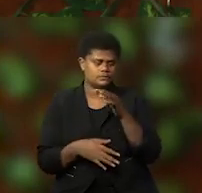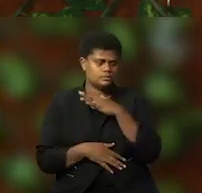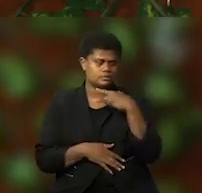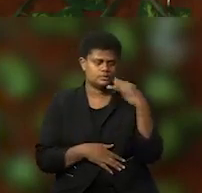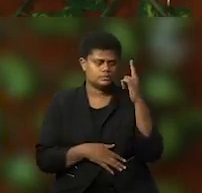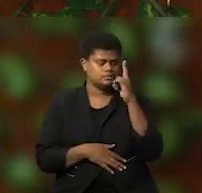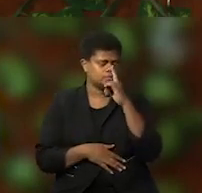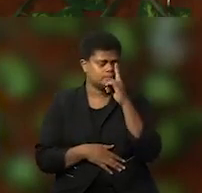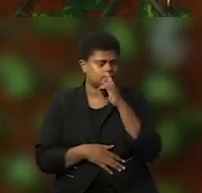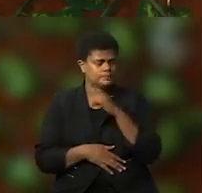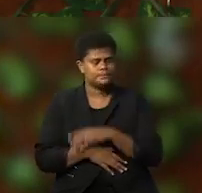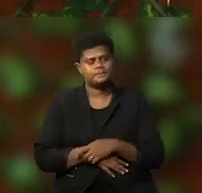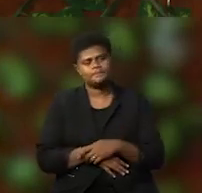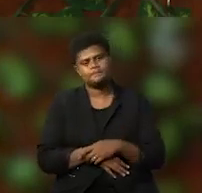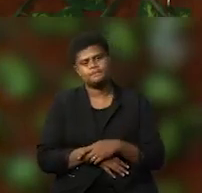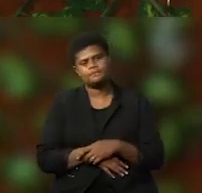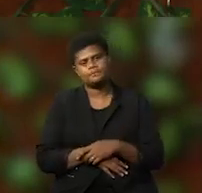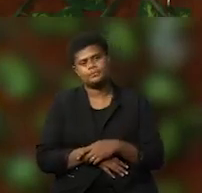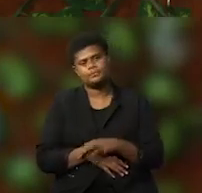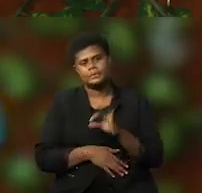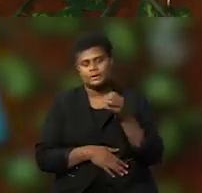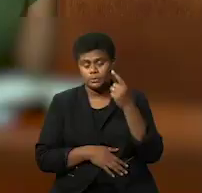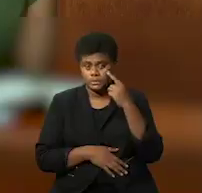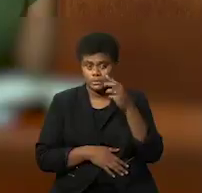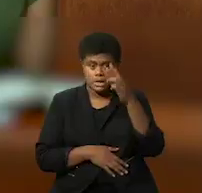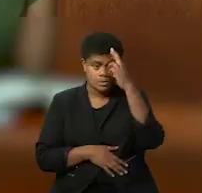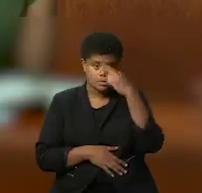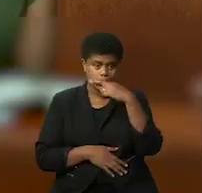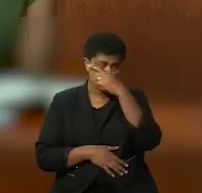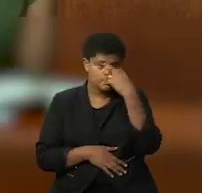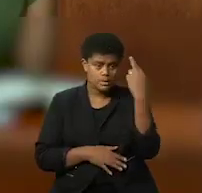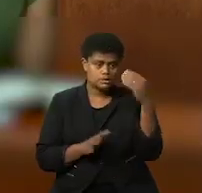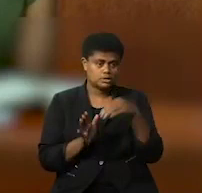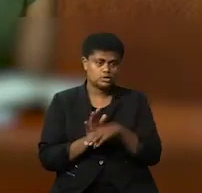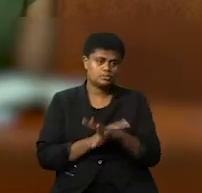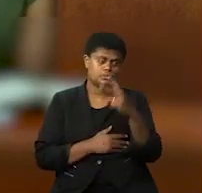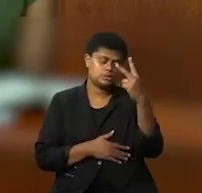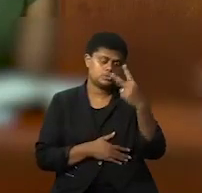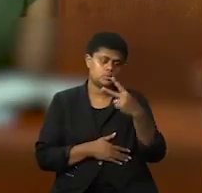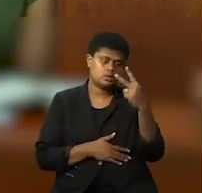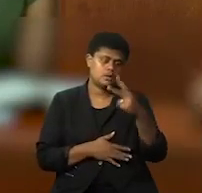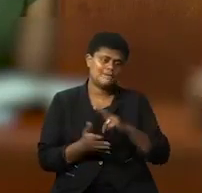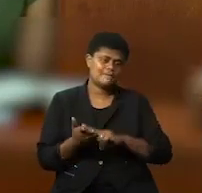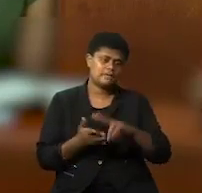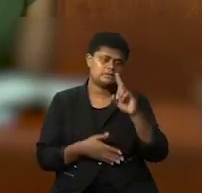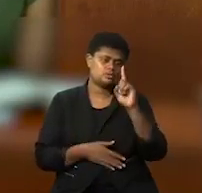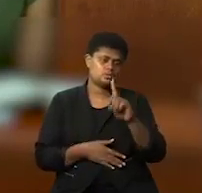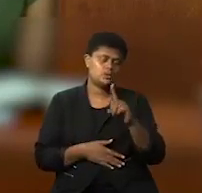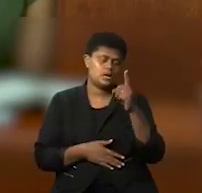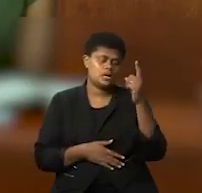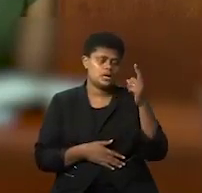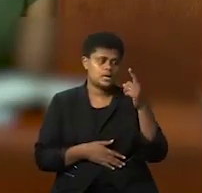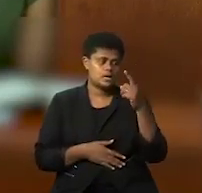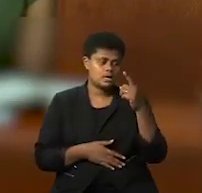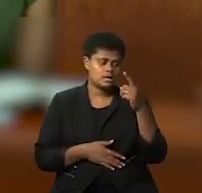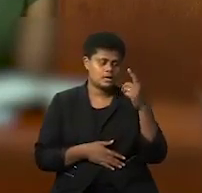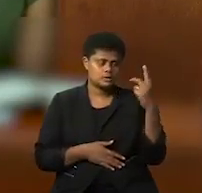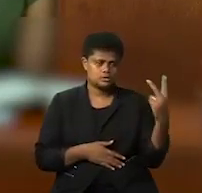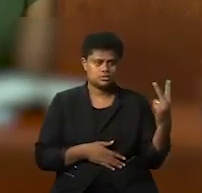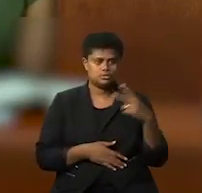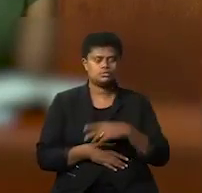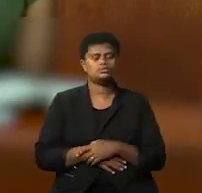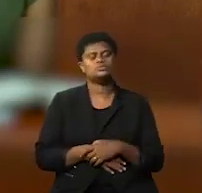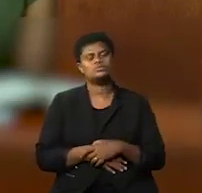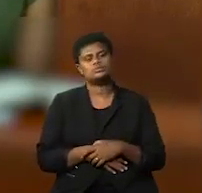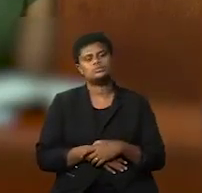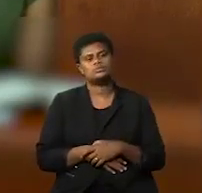grace? Yes. Let's have a look at Romans chapter 12, verses 1 and 2.